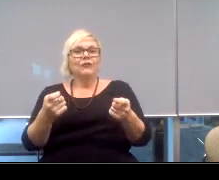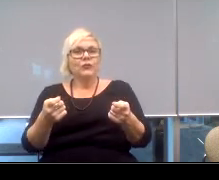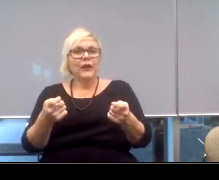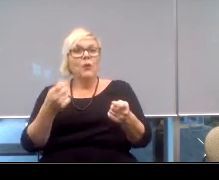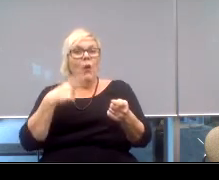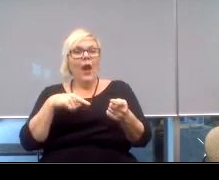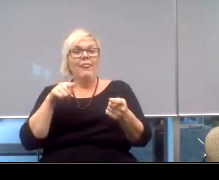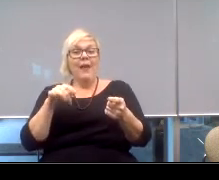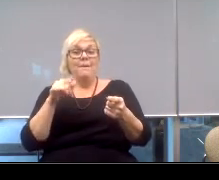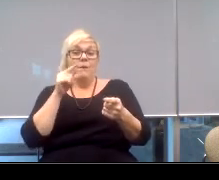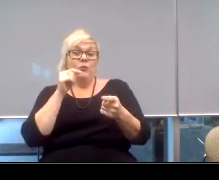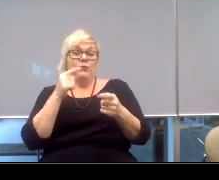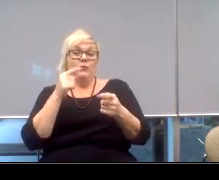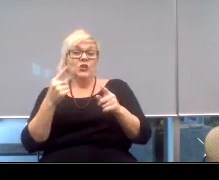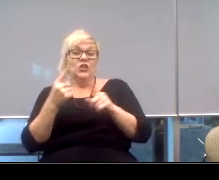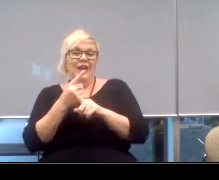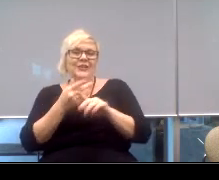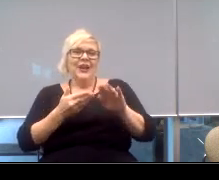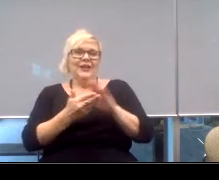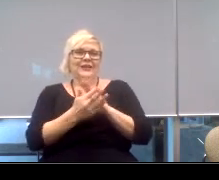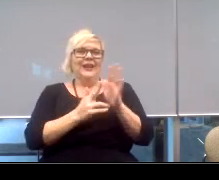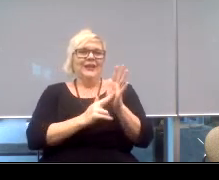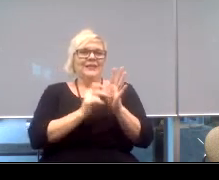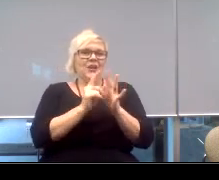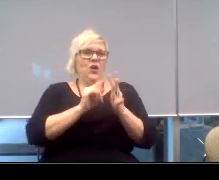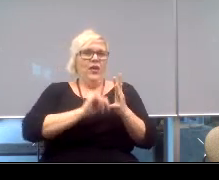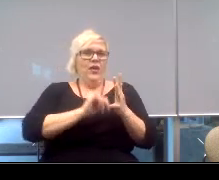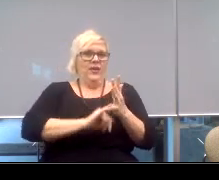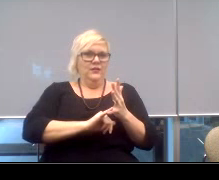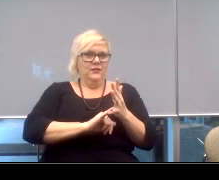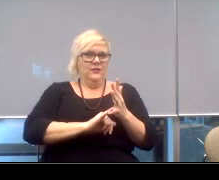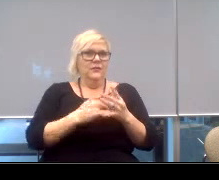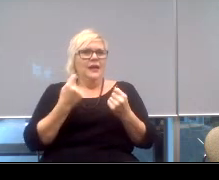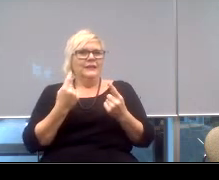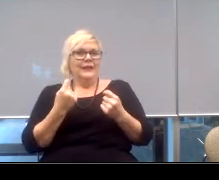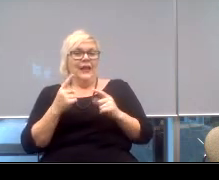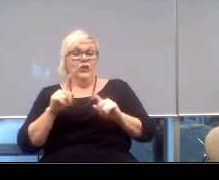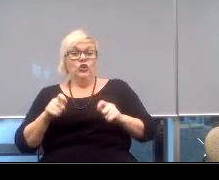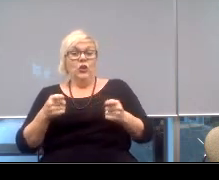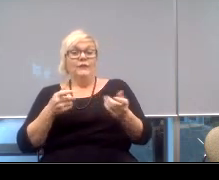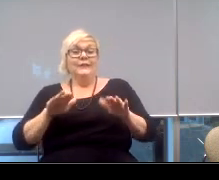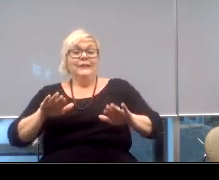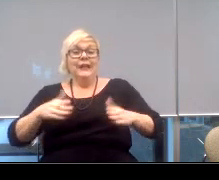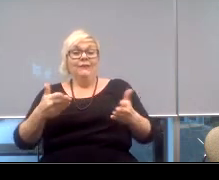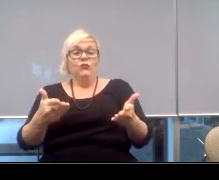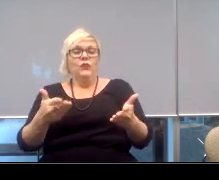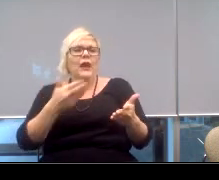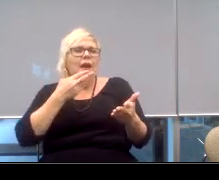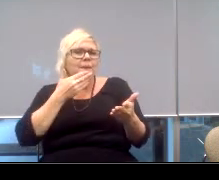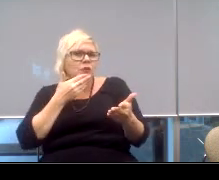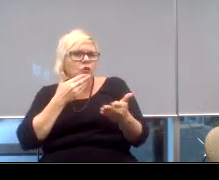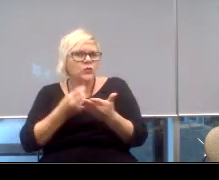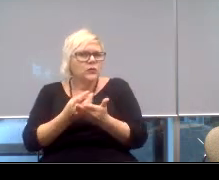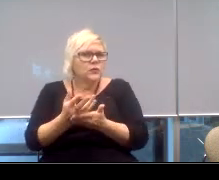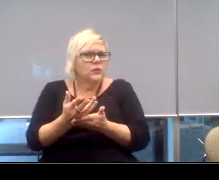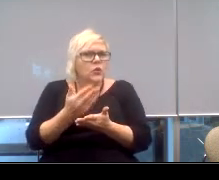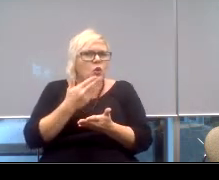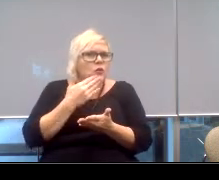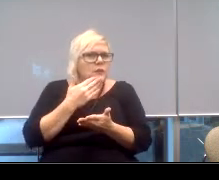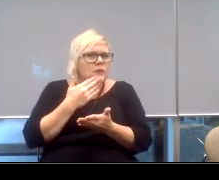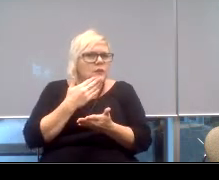NDIS. Know the unit costs and model options of service delivery and the competency and